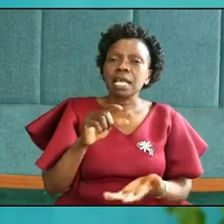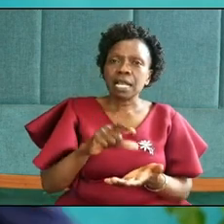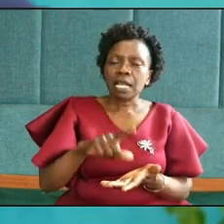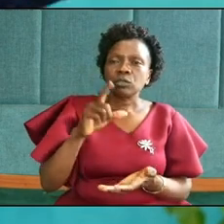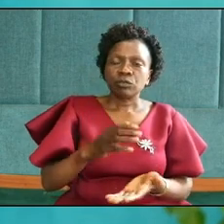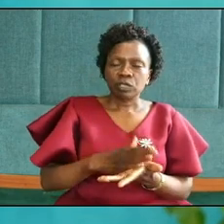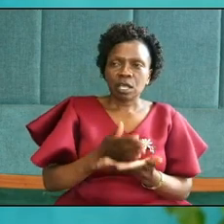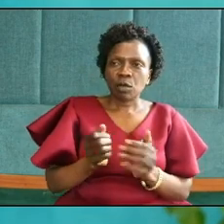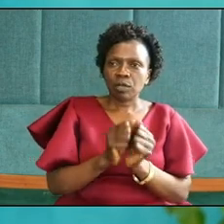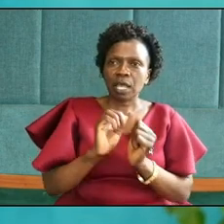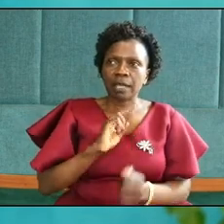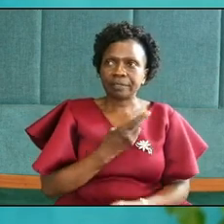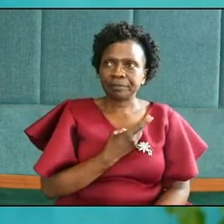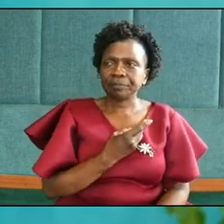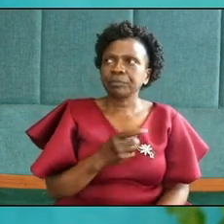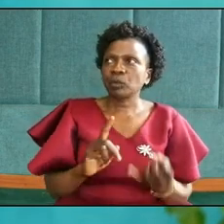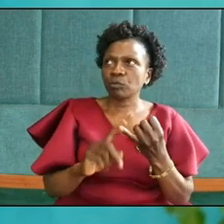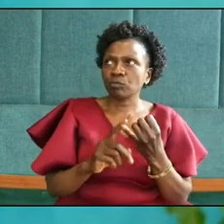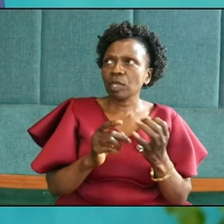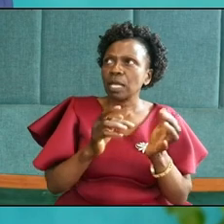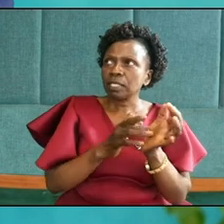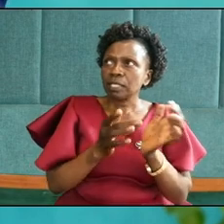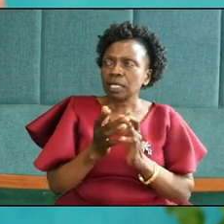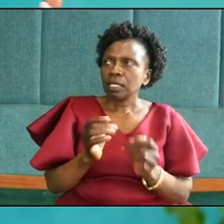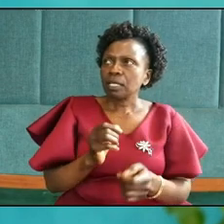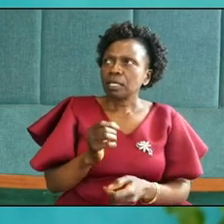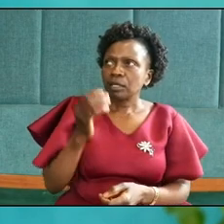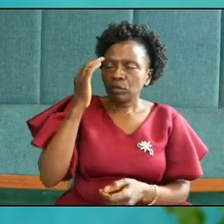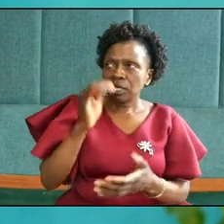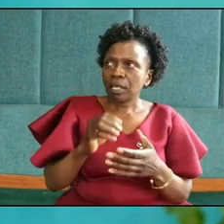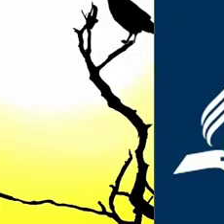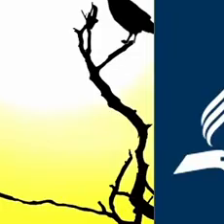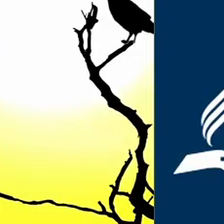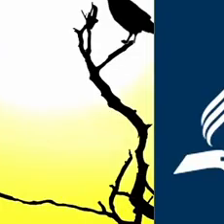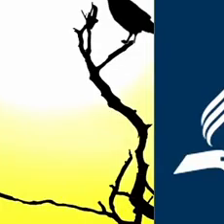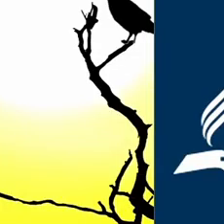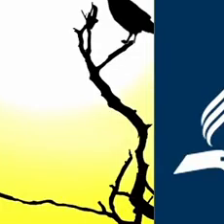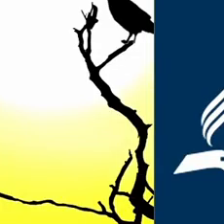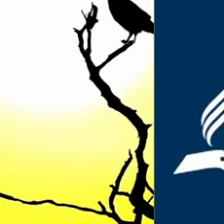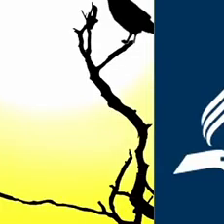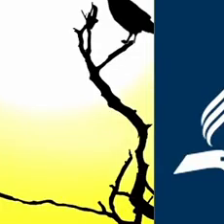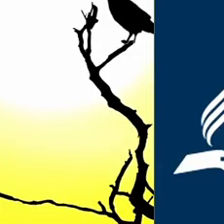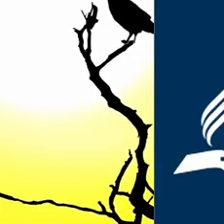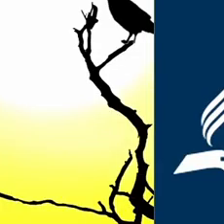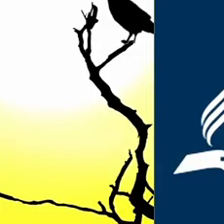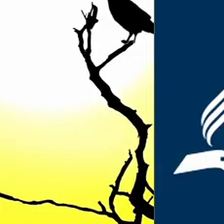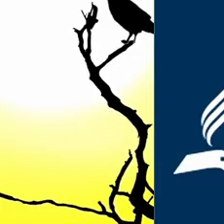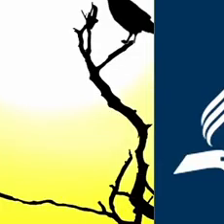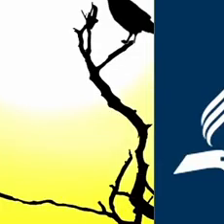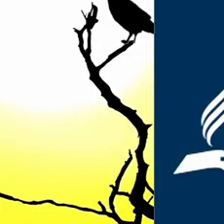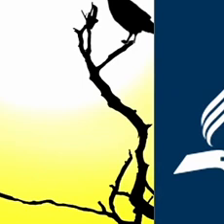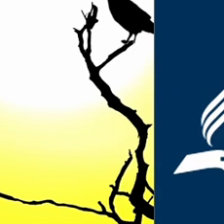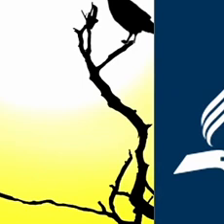three lessons to share with us. Why is God saying it? Jesus identifies himself with what? With the suffering people. He says, "It was I that was